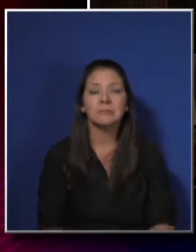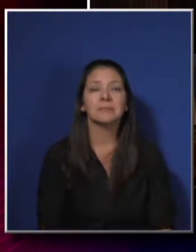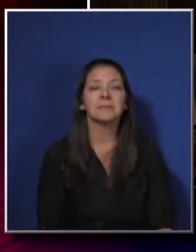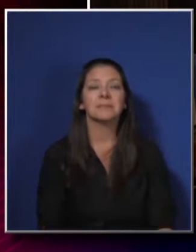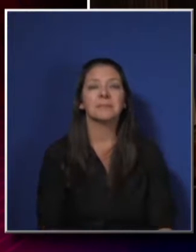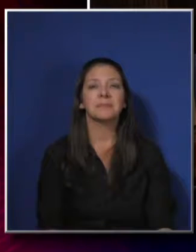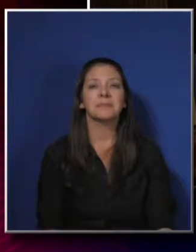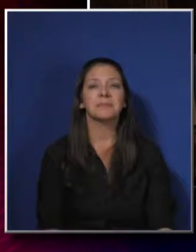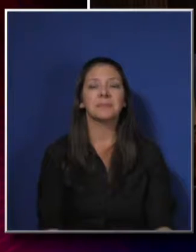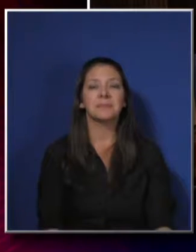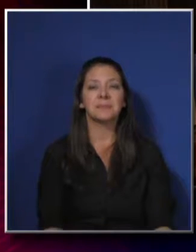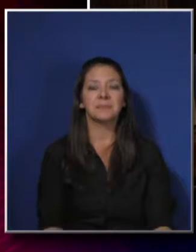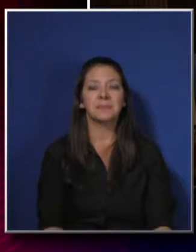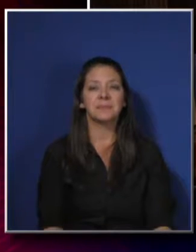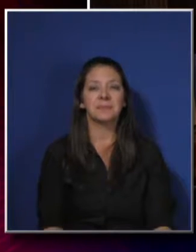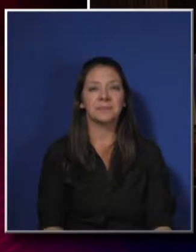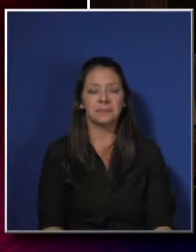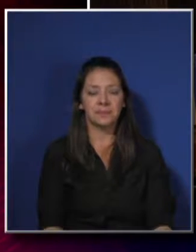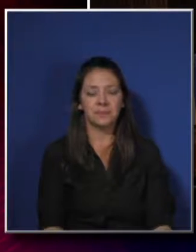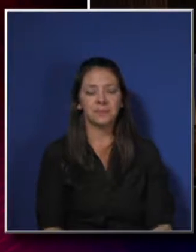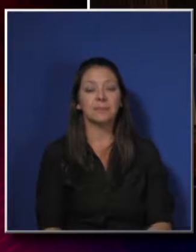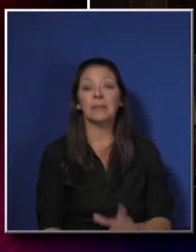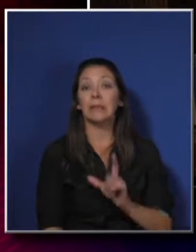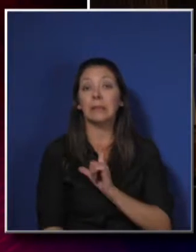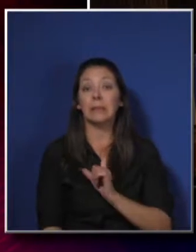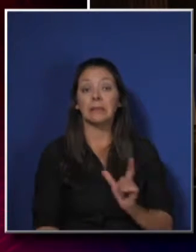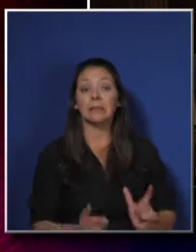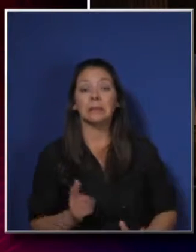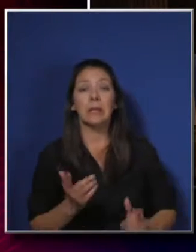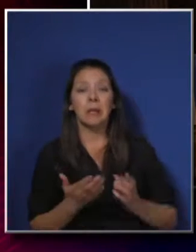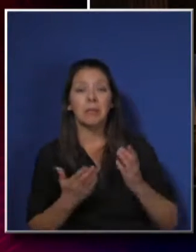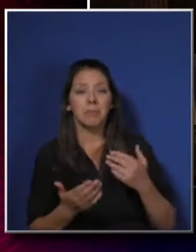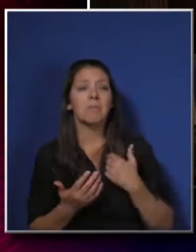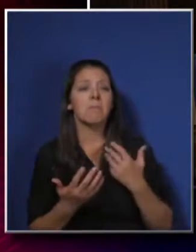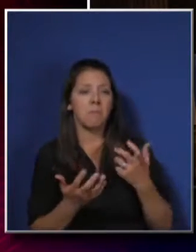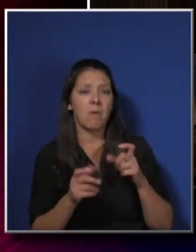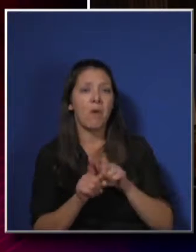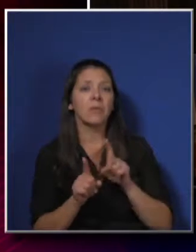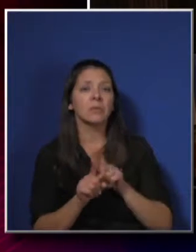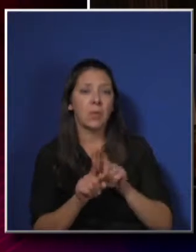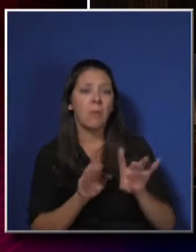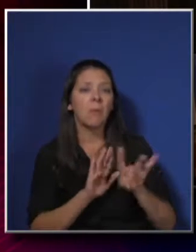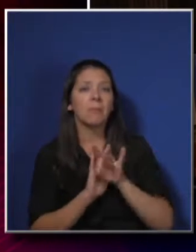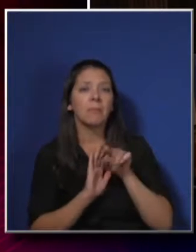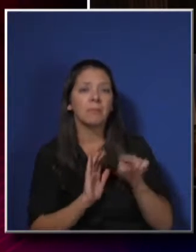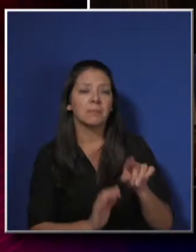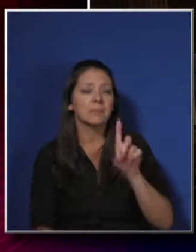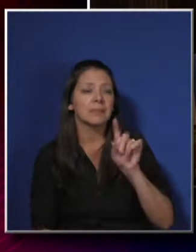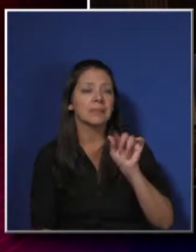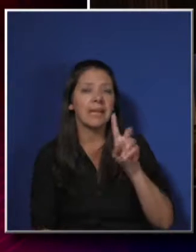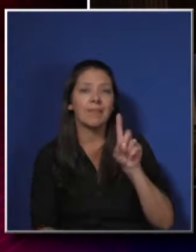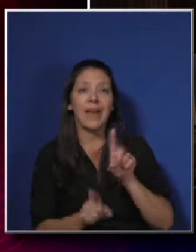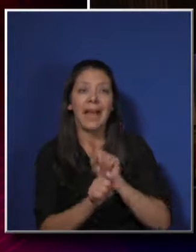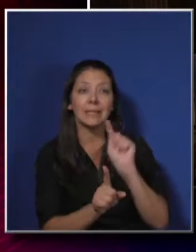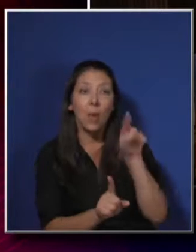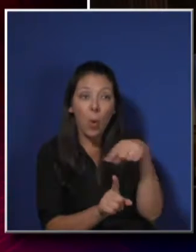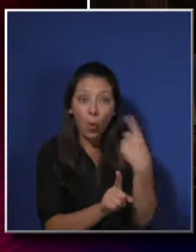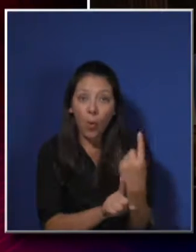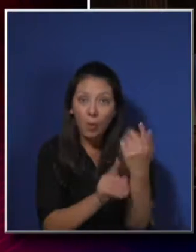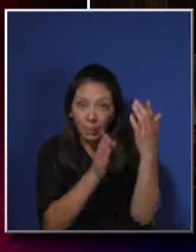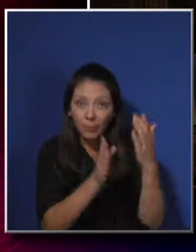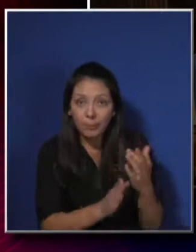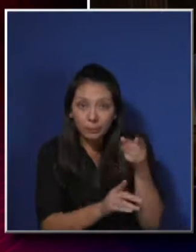Hearing none. Could I also nominate to have David Nigro as the sole nominee and to be the only one to